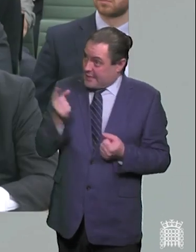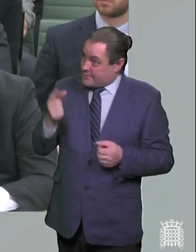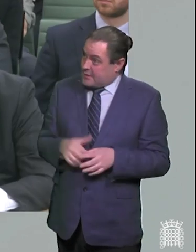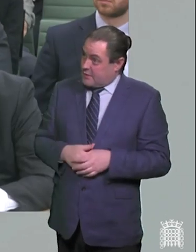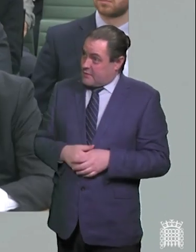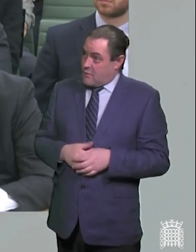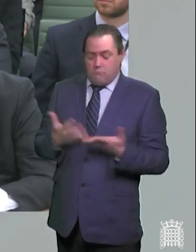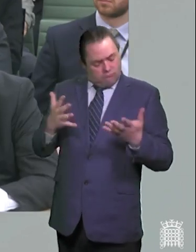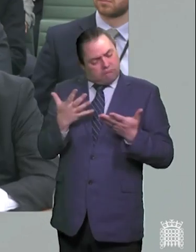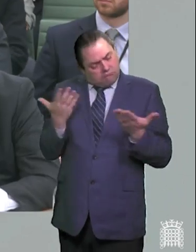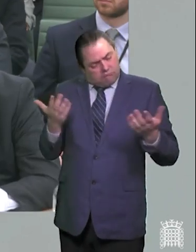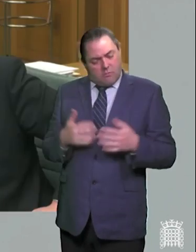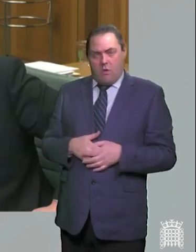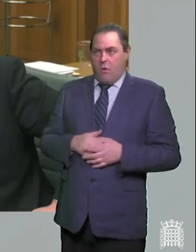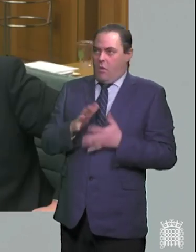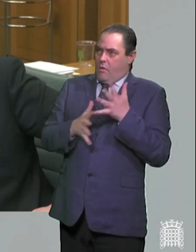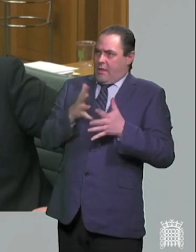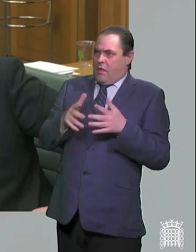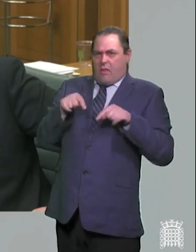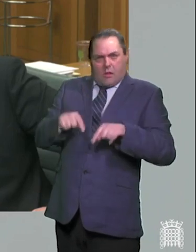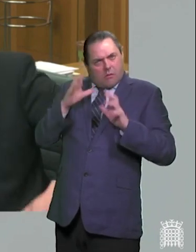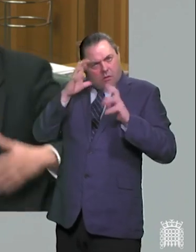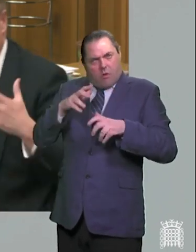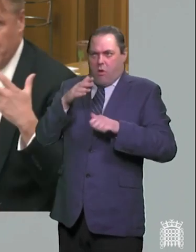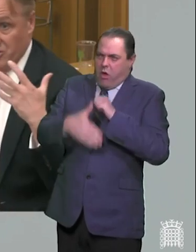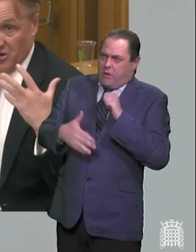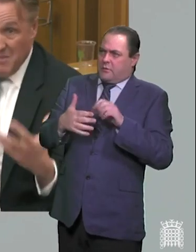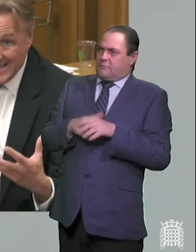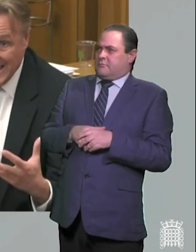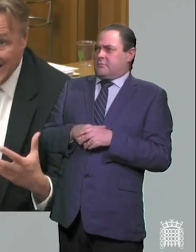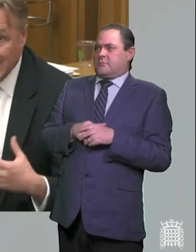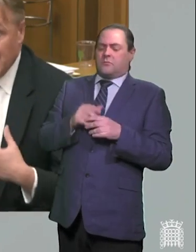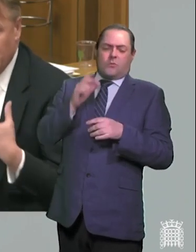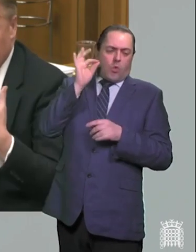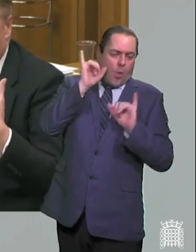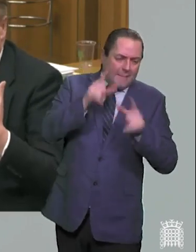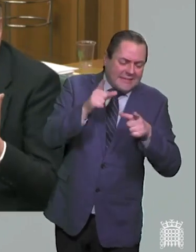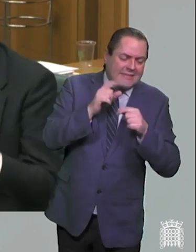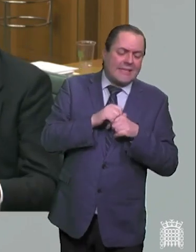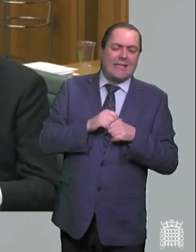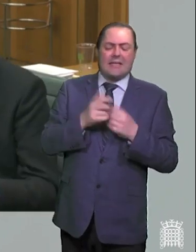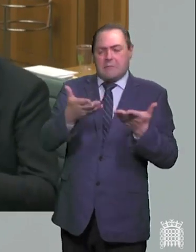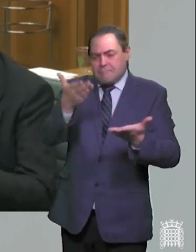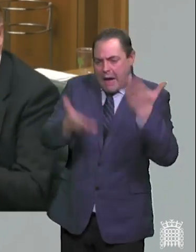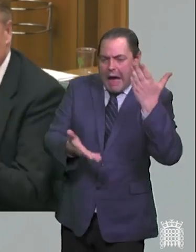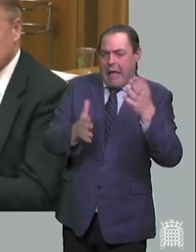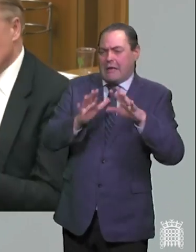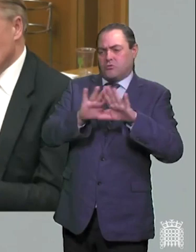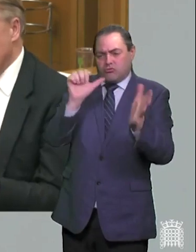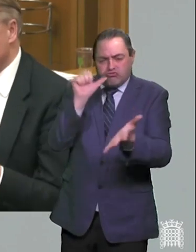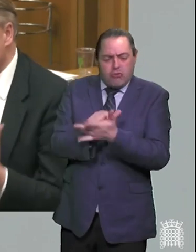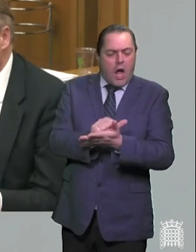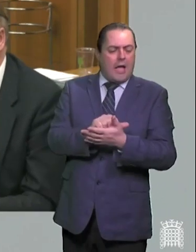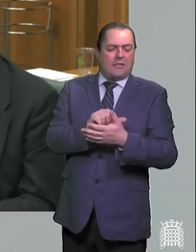well? Of course. So if these concerns were live about the committee and our legitimacy or the legitimacy of